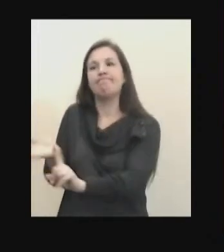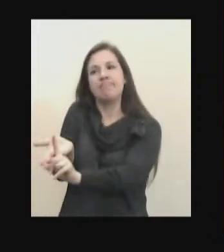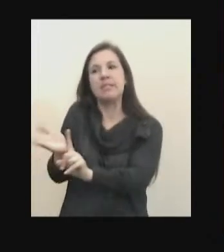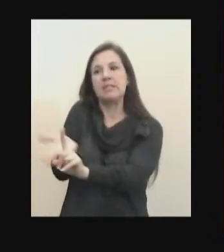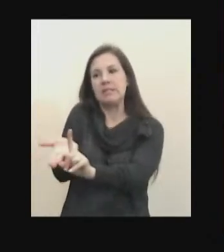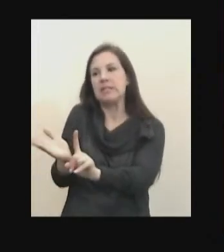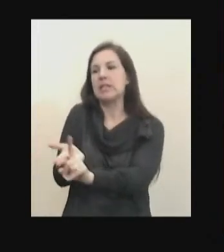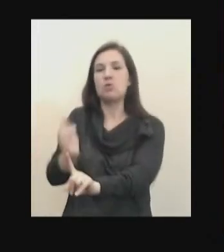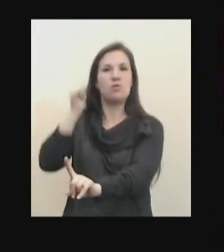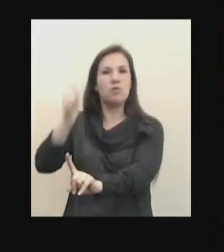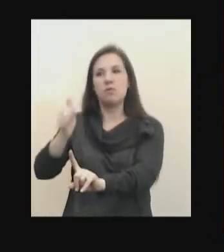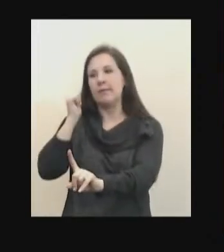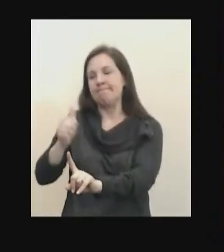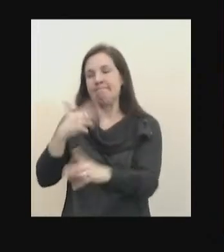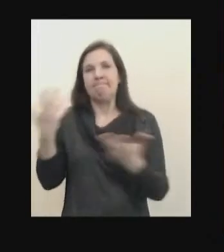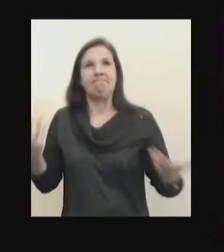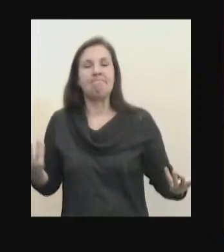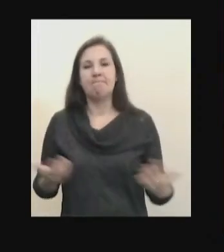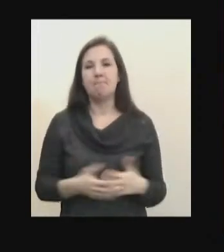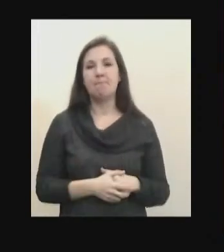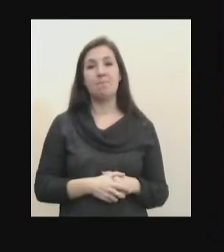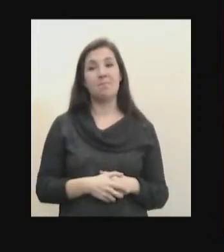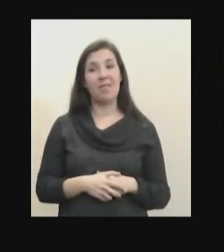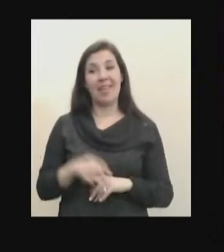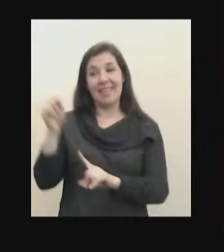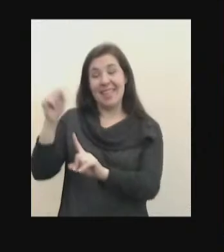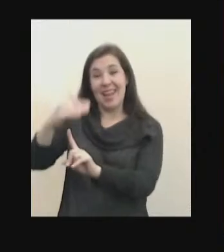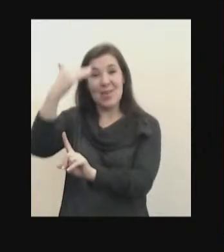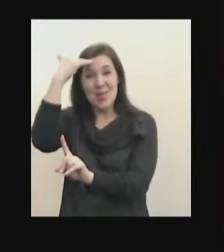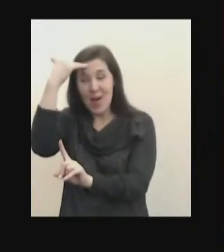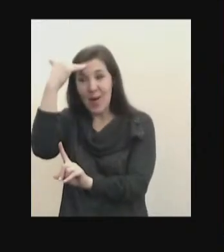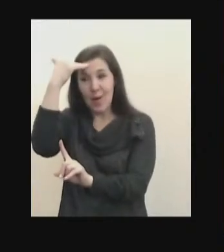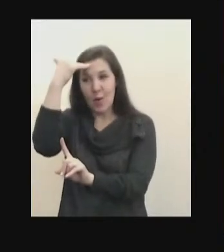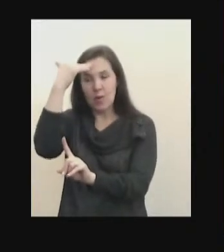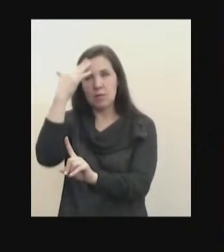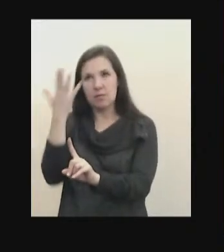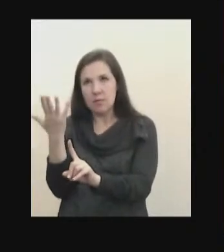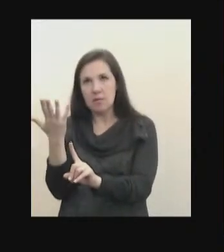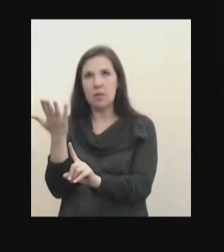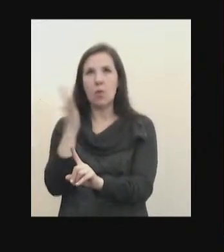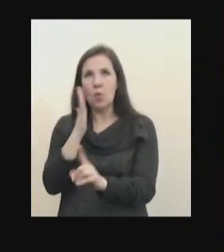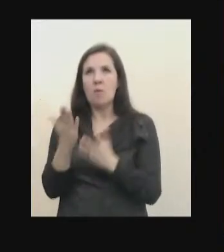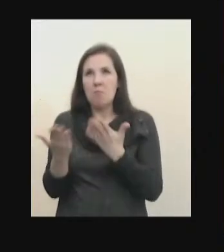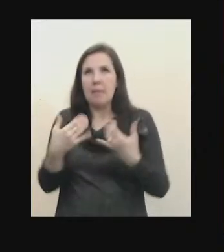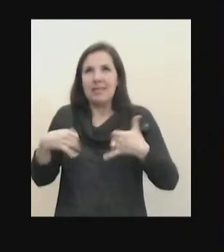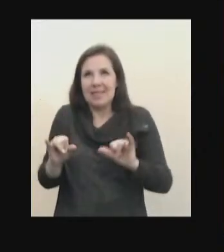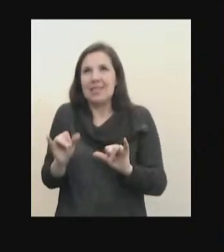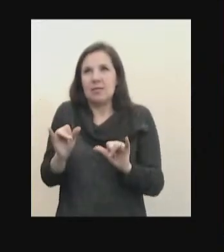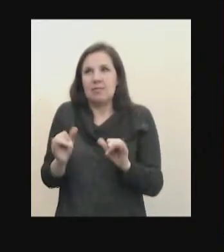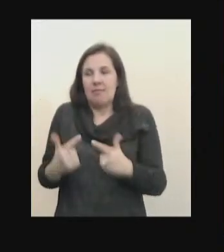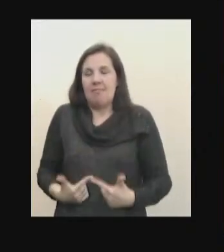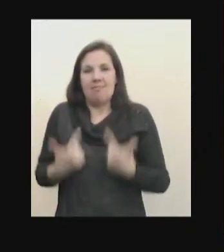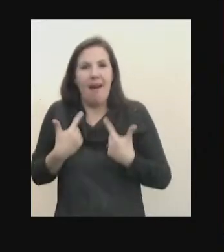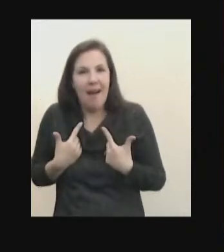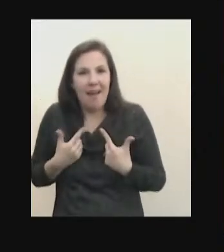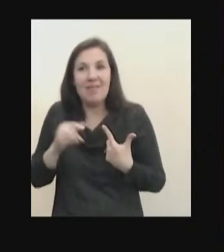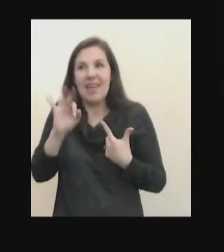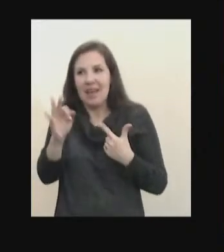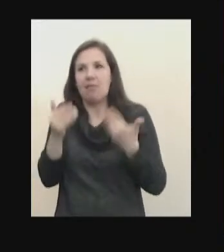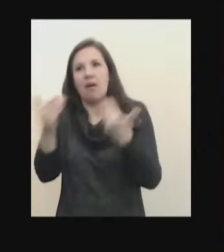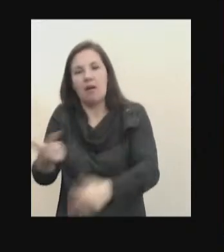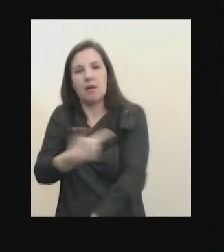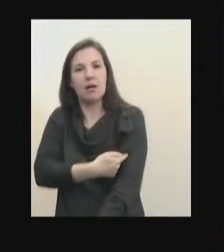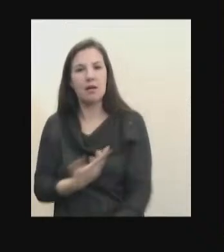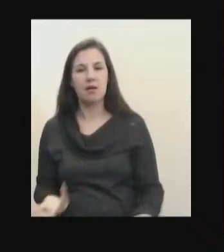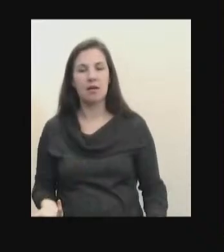wouldn't. And they know that that person probably would be alive. I mean, I don't know what else to say other than it's kind of